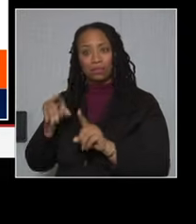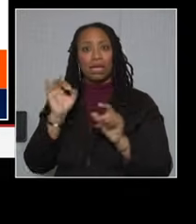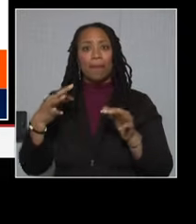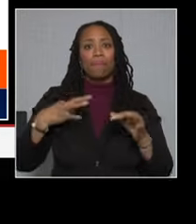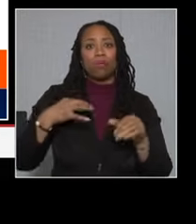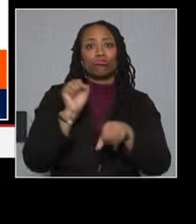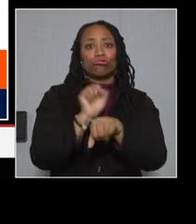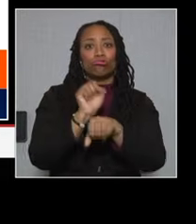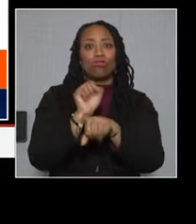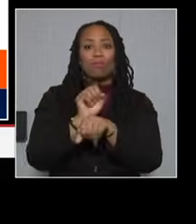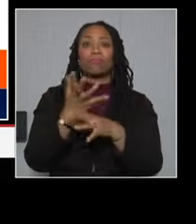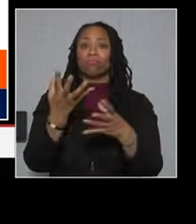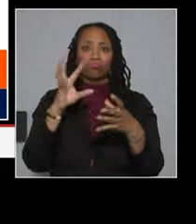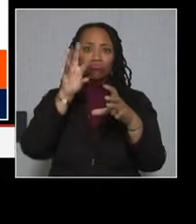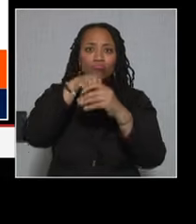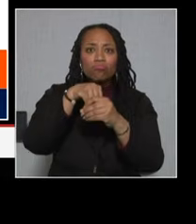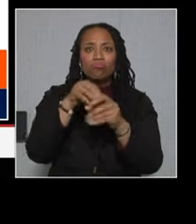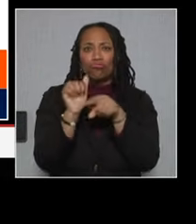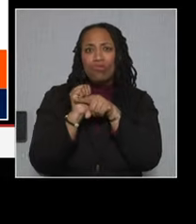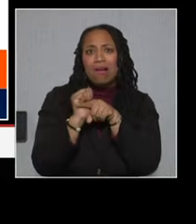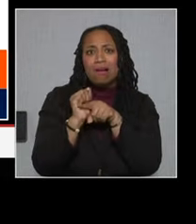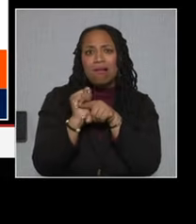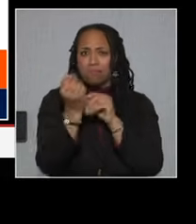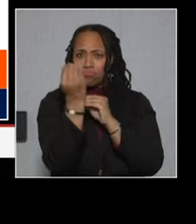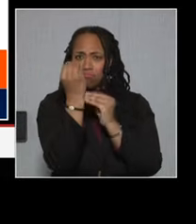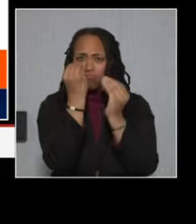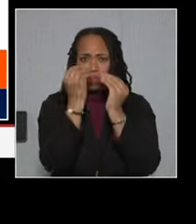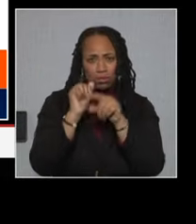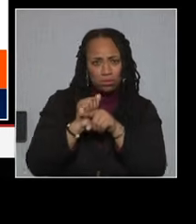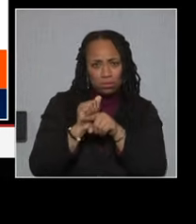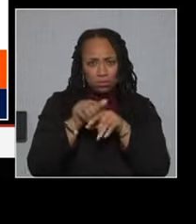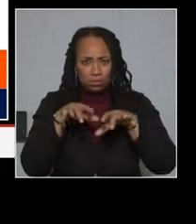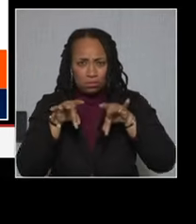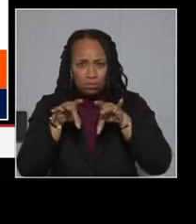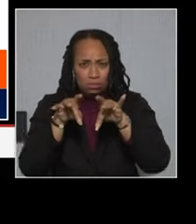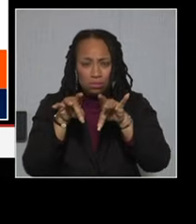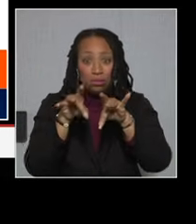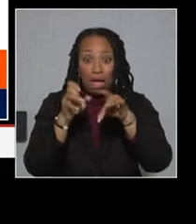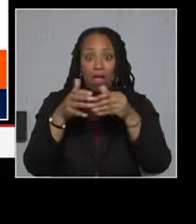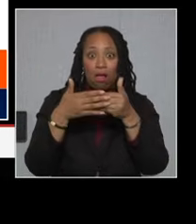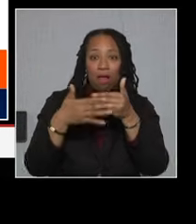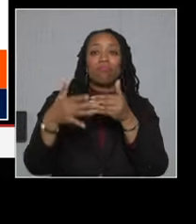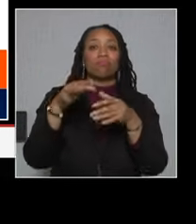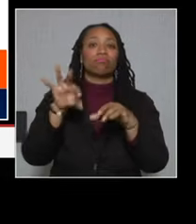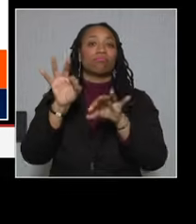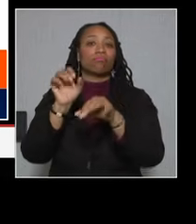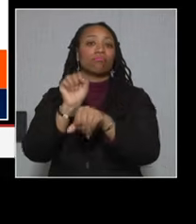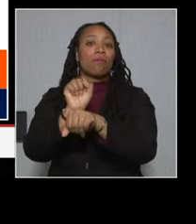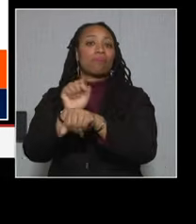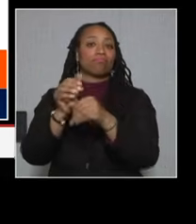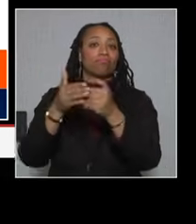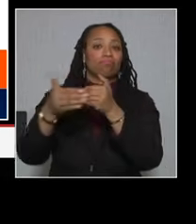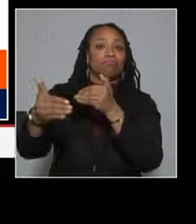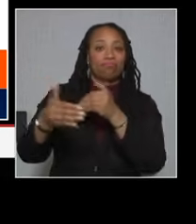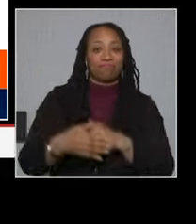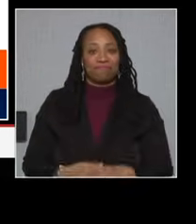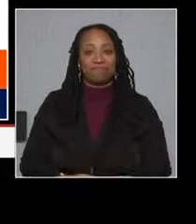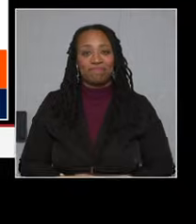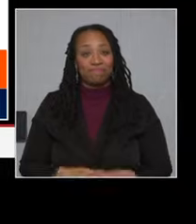we focused on young people, we focused on adults, and we have really risen to meet this moment.